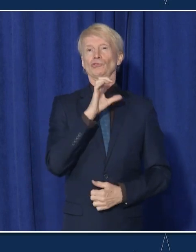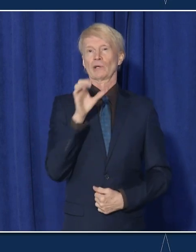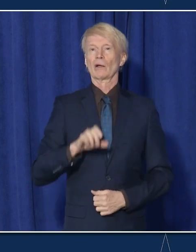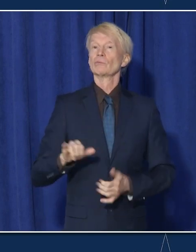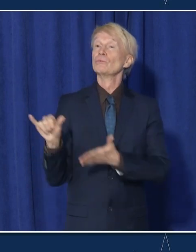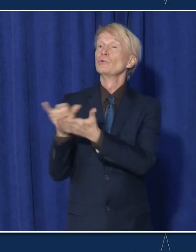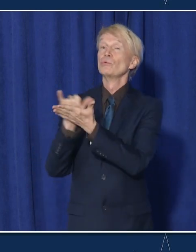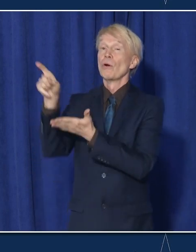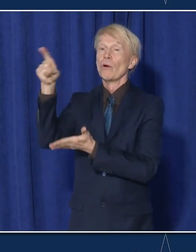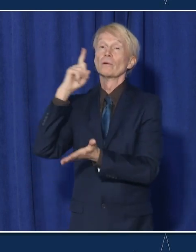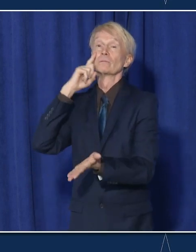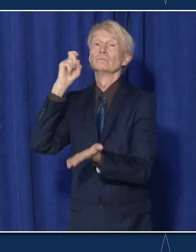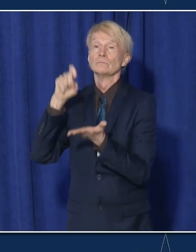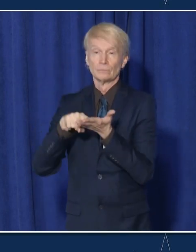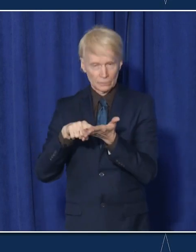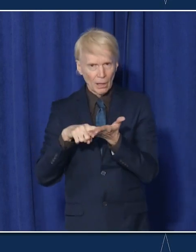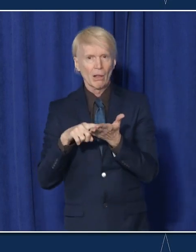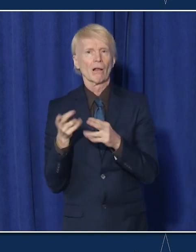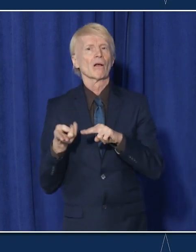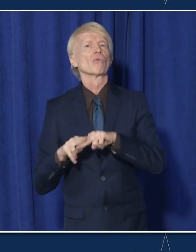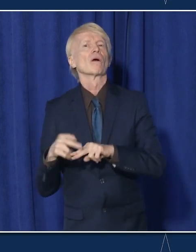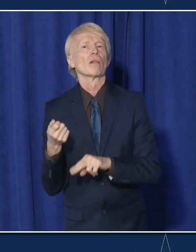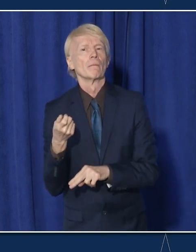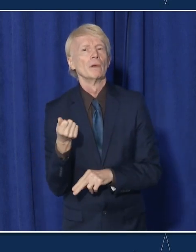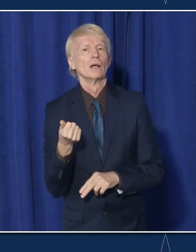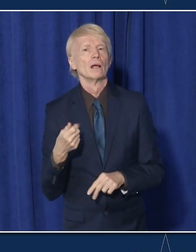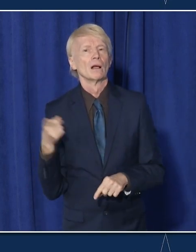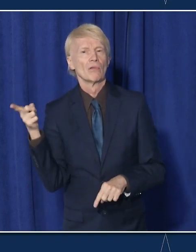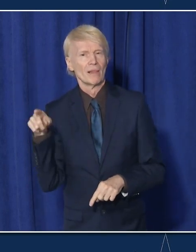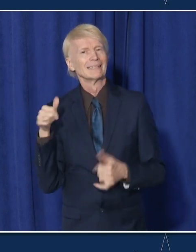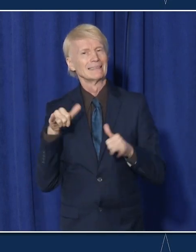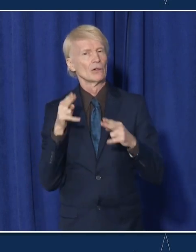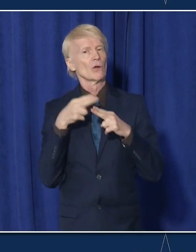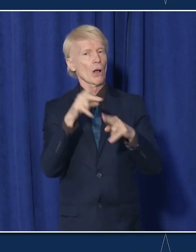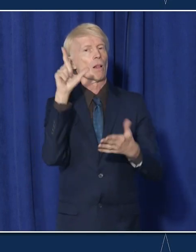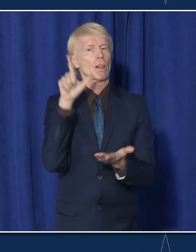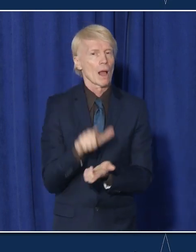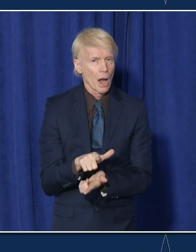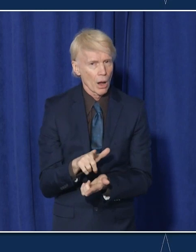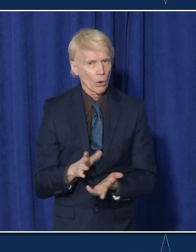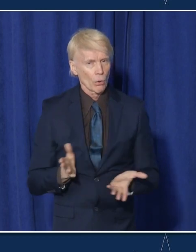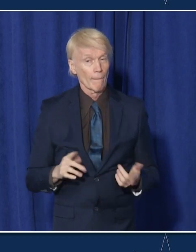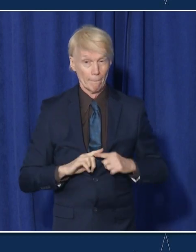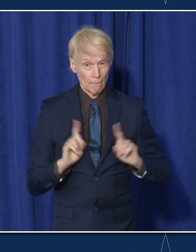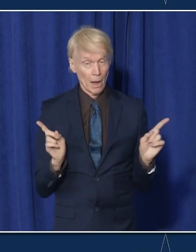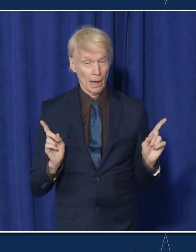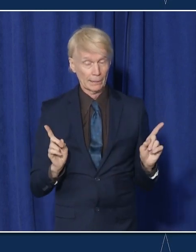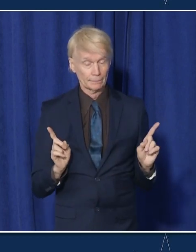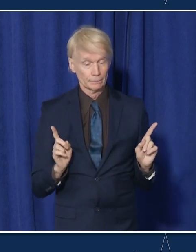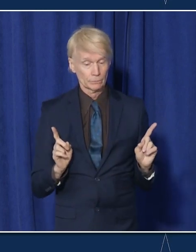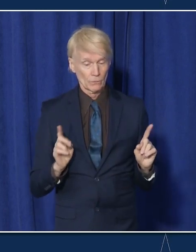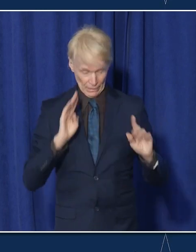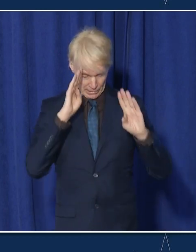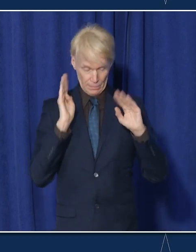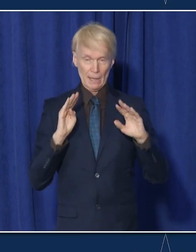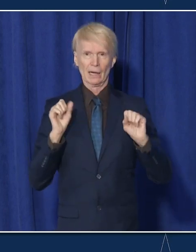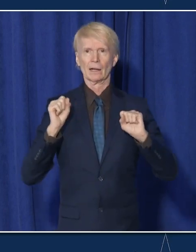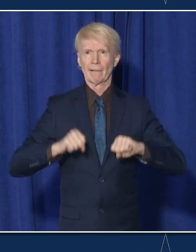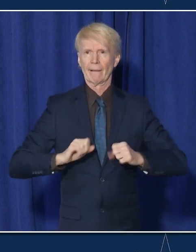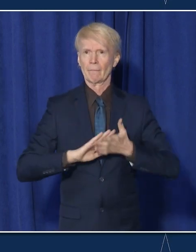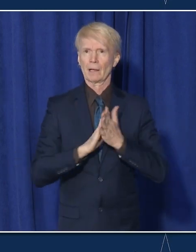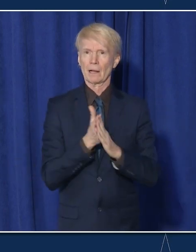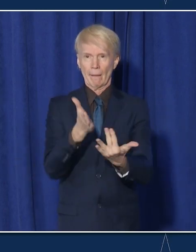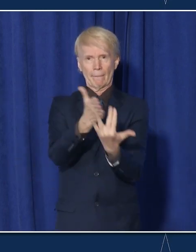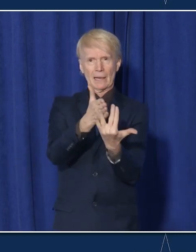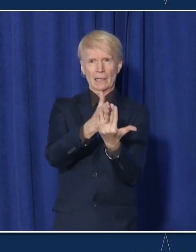York City, for example, is seeing an increase. They are also in low, but they are expecting that they may get to that medium risk